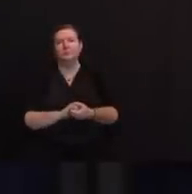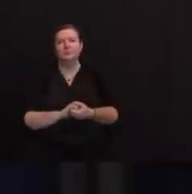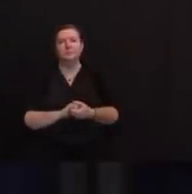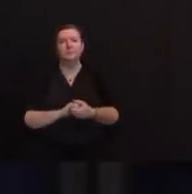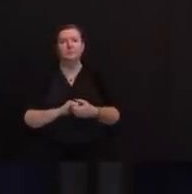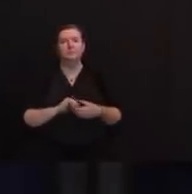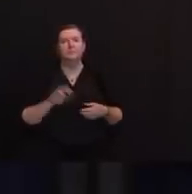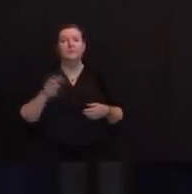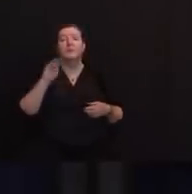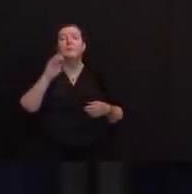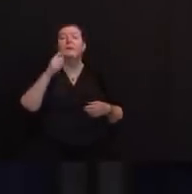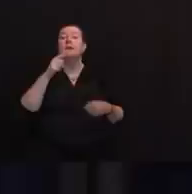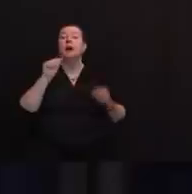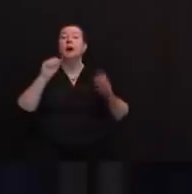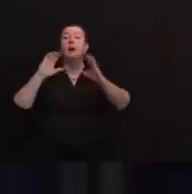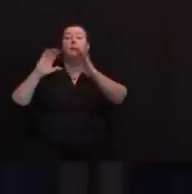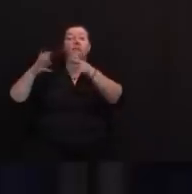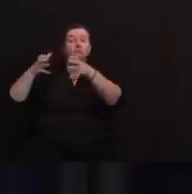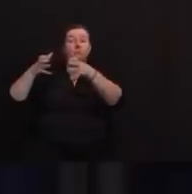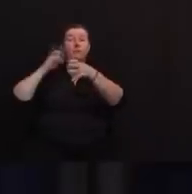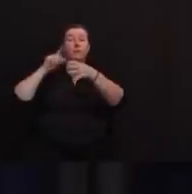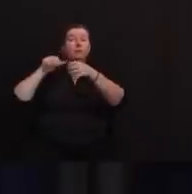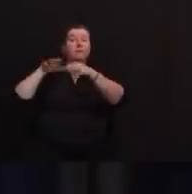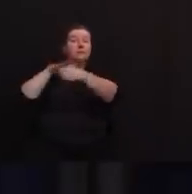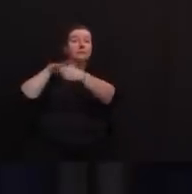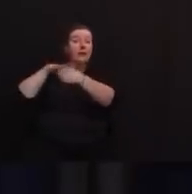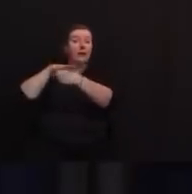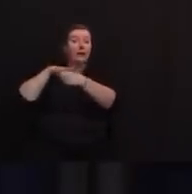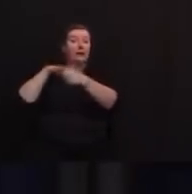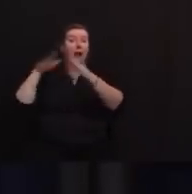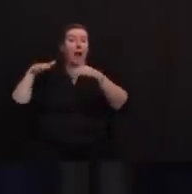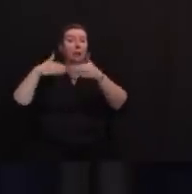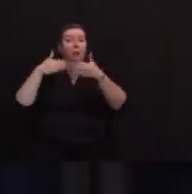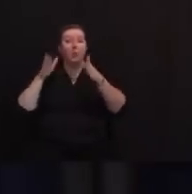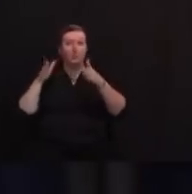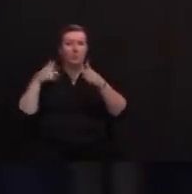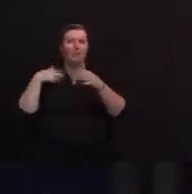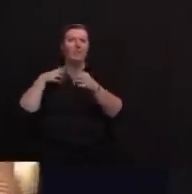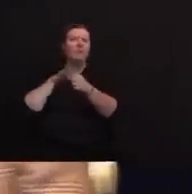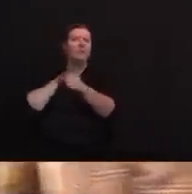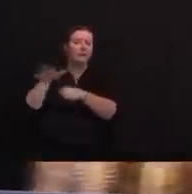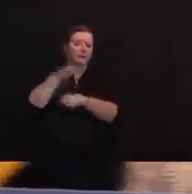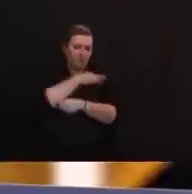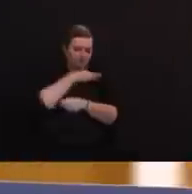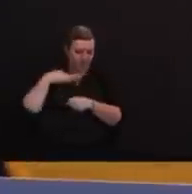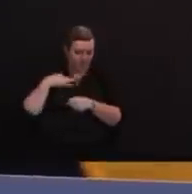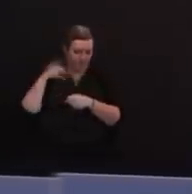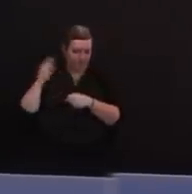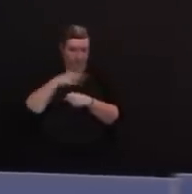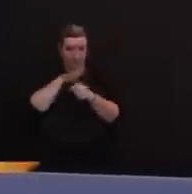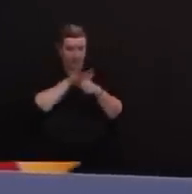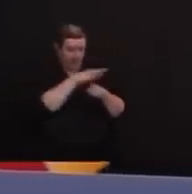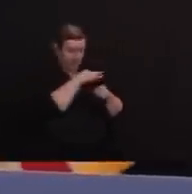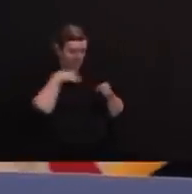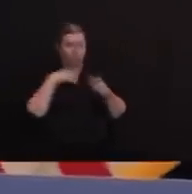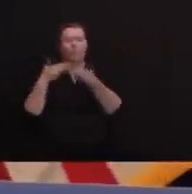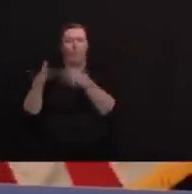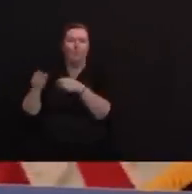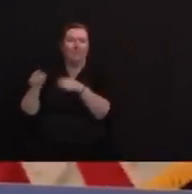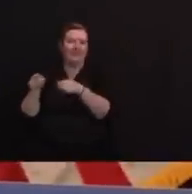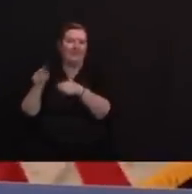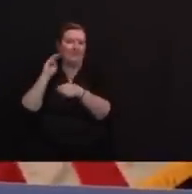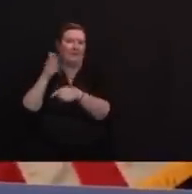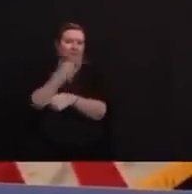without proper staffing, that's Right. for sure. Eddie, you worried about anything expiring? No, I don't think so. Do you want to hit your mic? Yeah, I think they